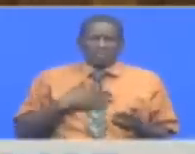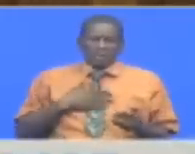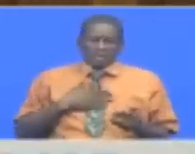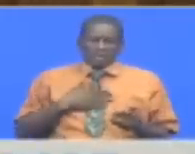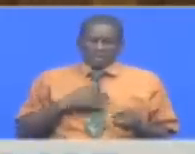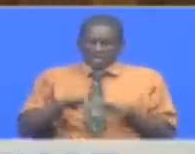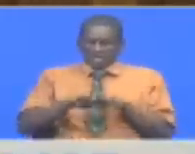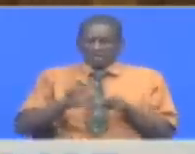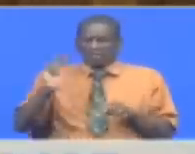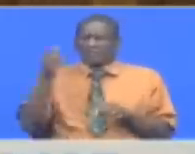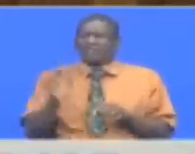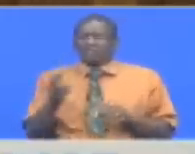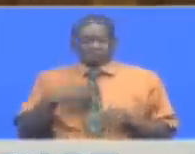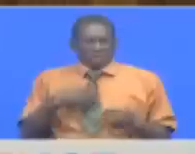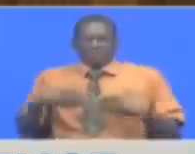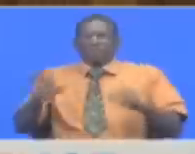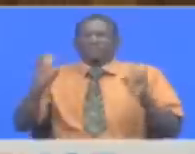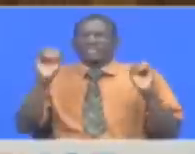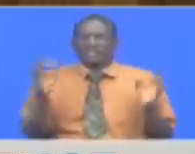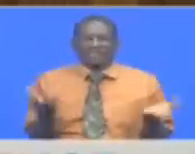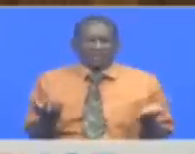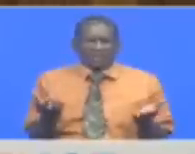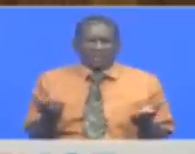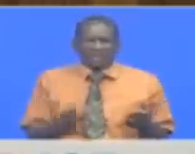anything. Just